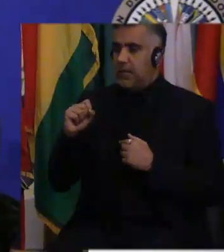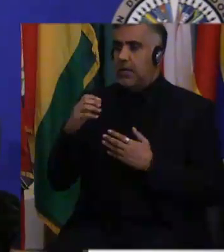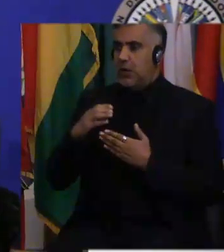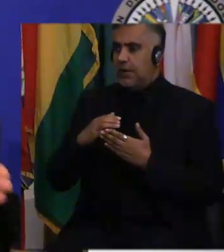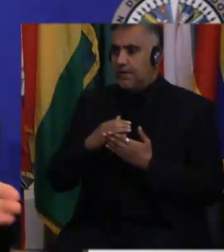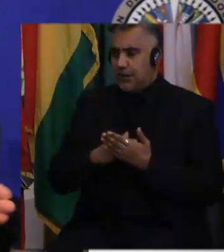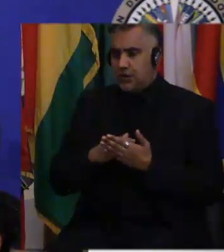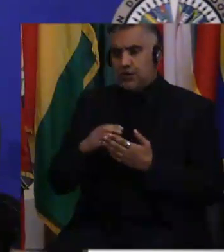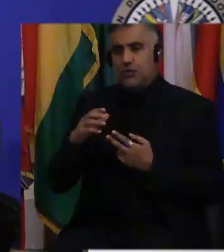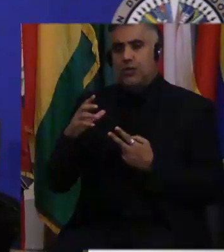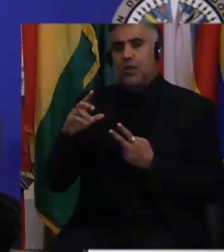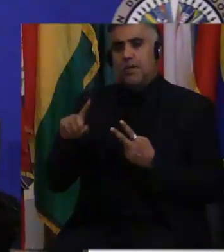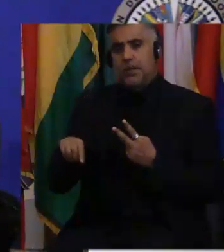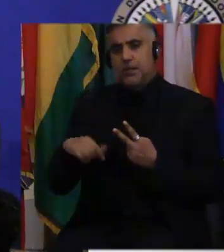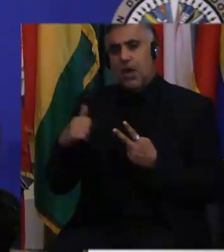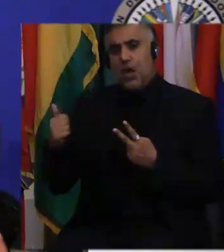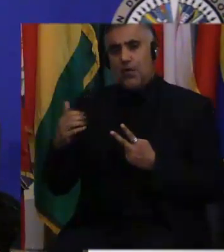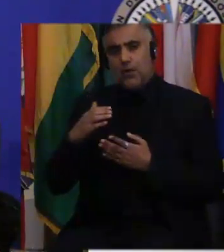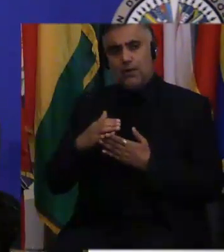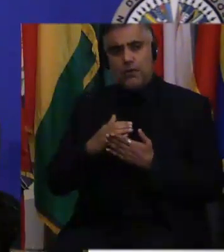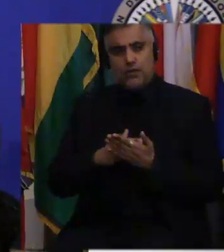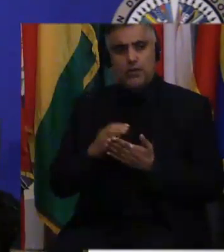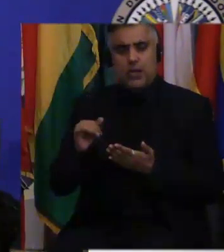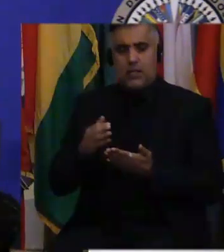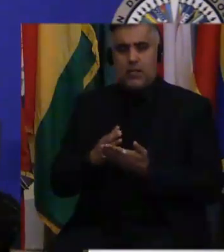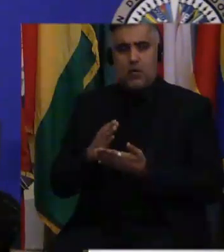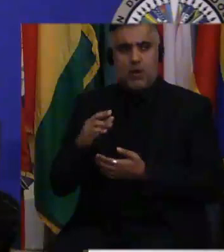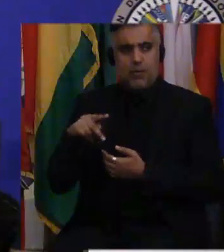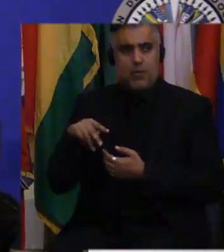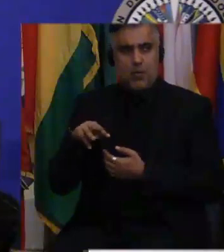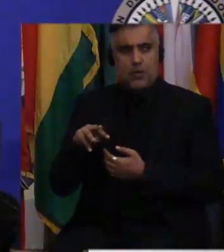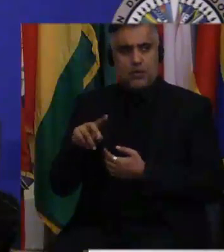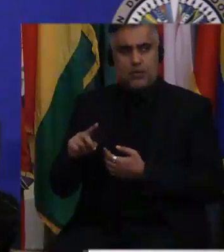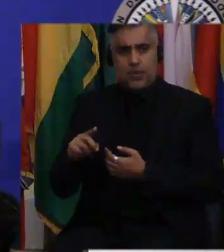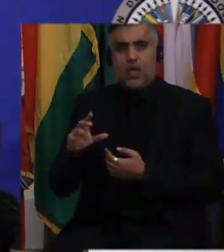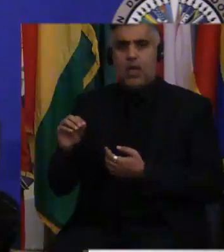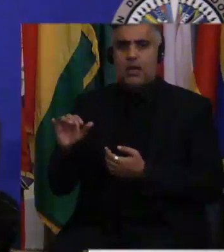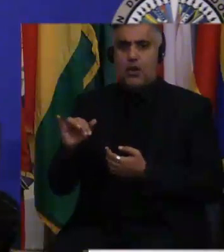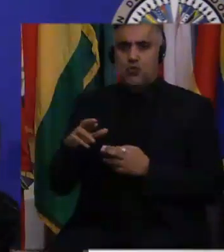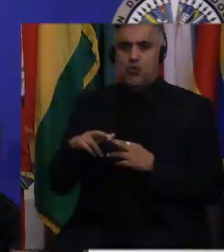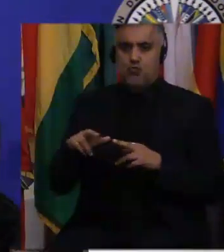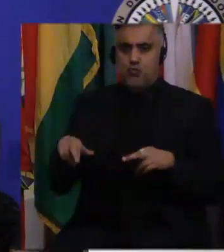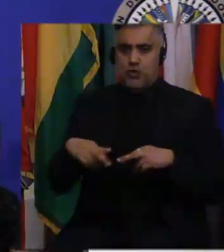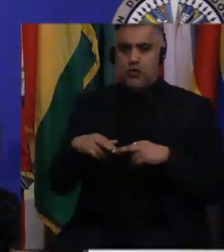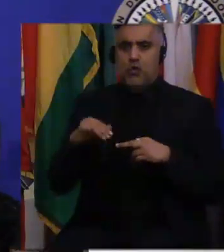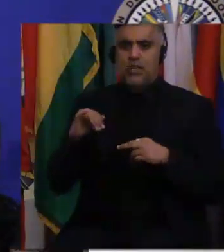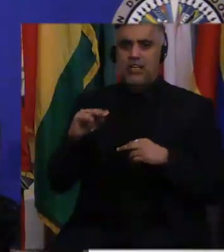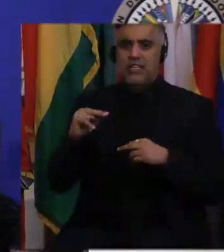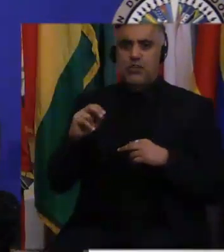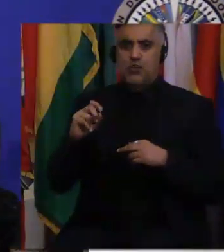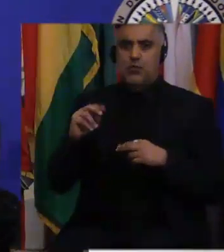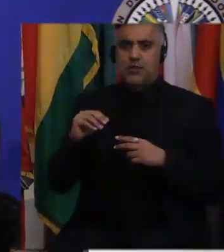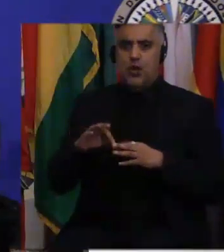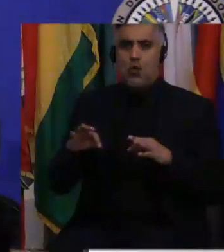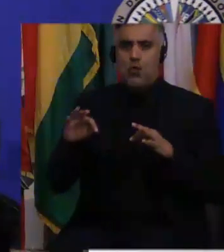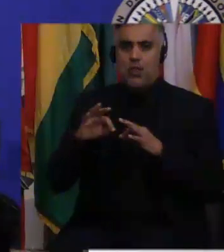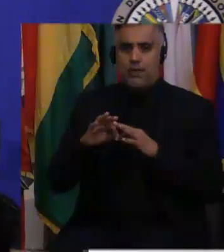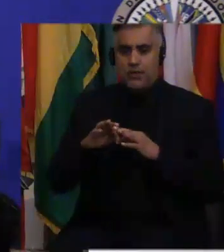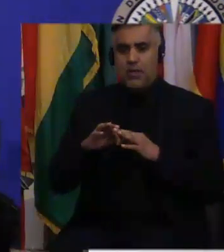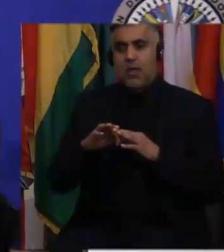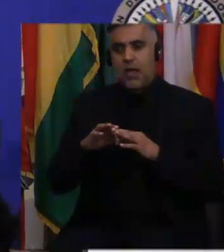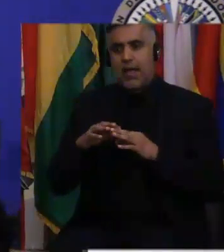Convention, CEDAW Convention, but also Convention on Rights of Persons with Disabilities, and also regional instruments if they are relevant and